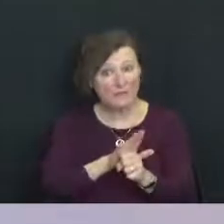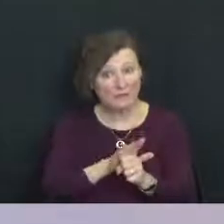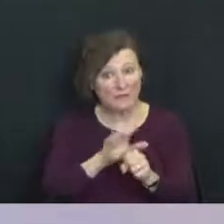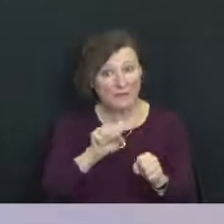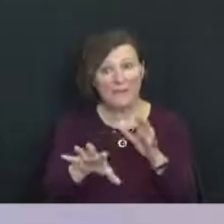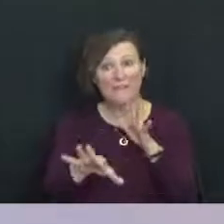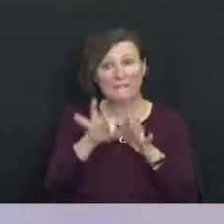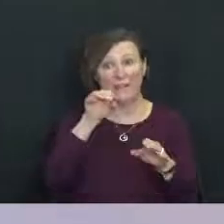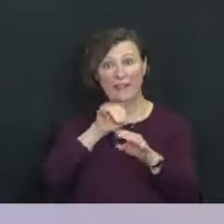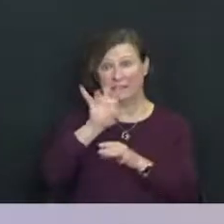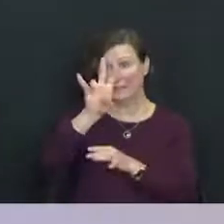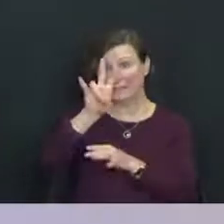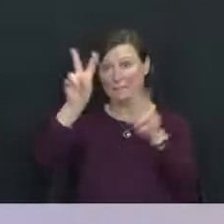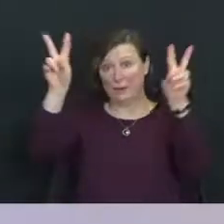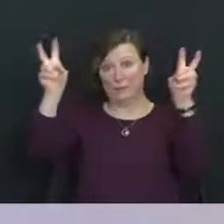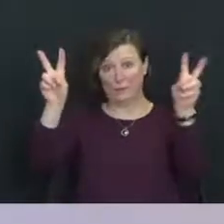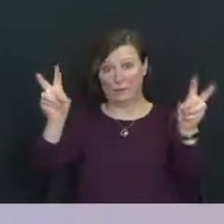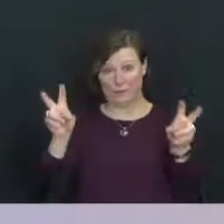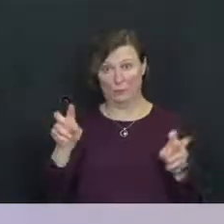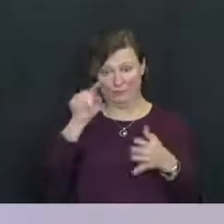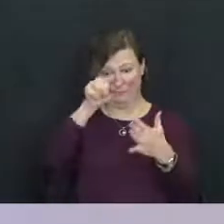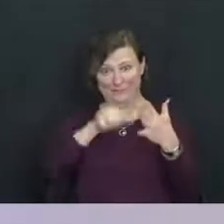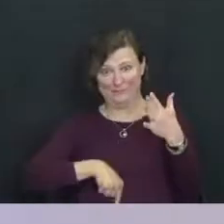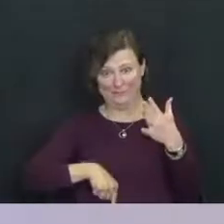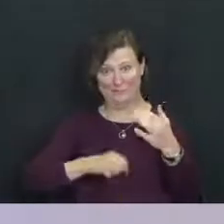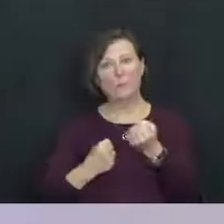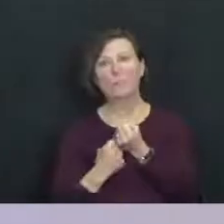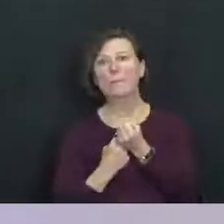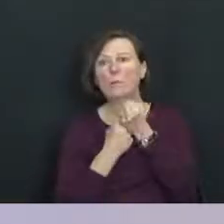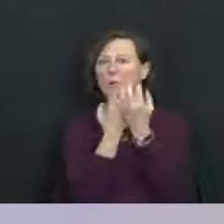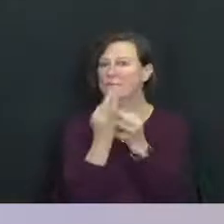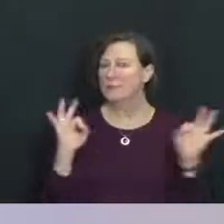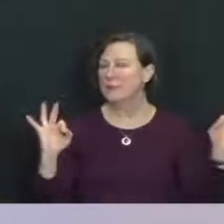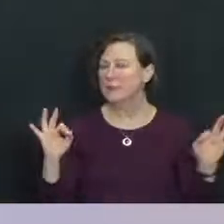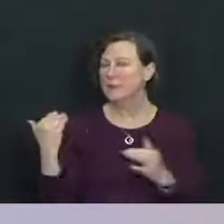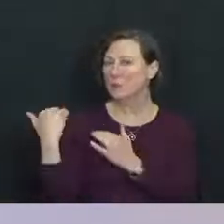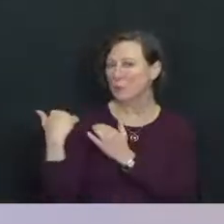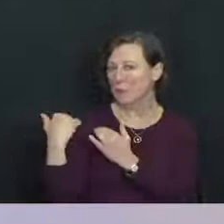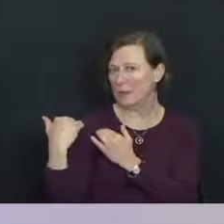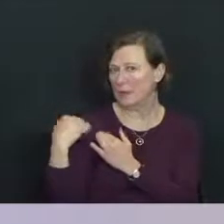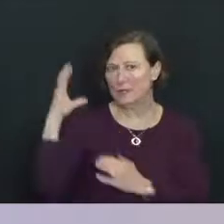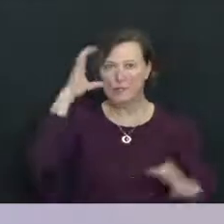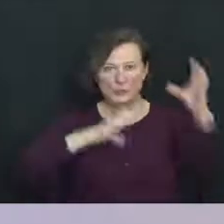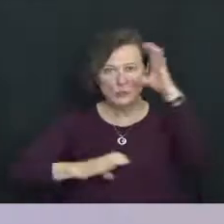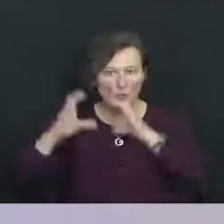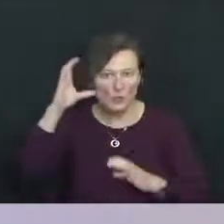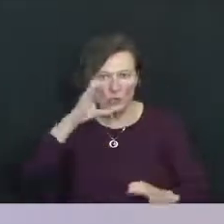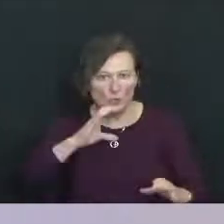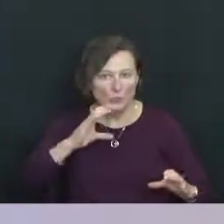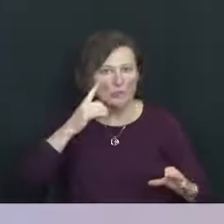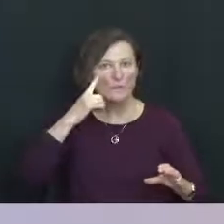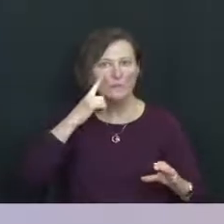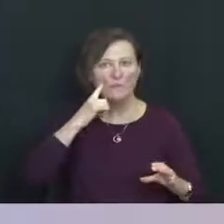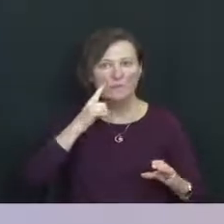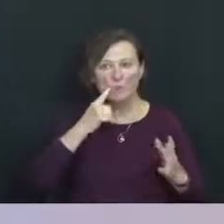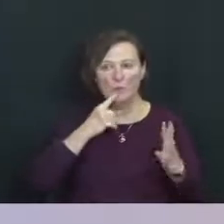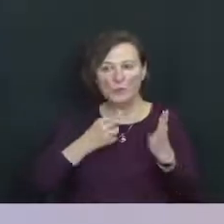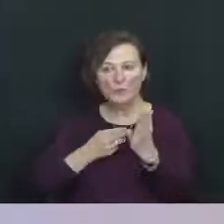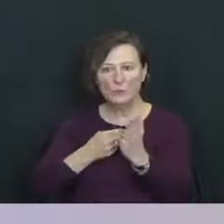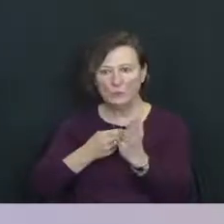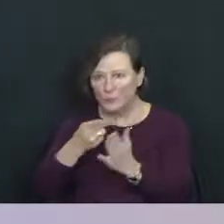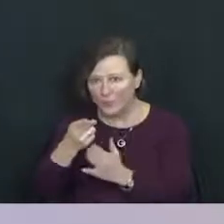7 principles, supports the free and responsible search for truth and